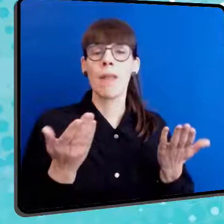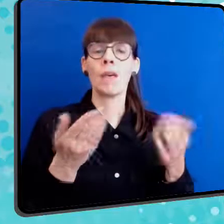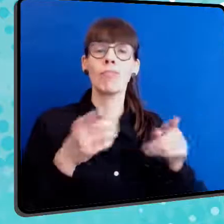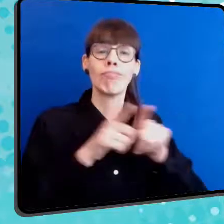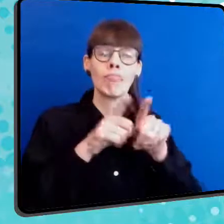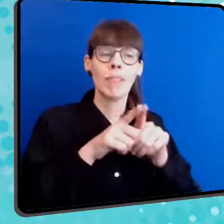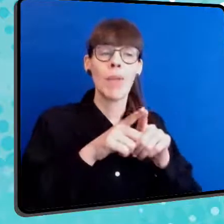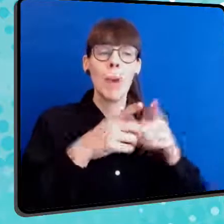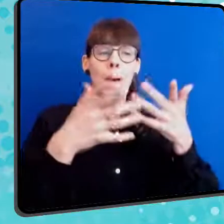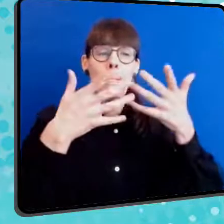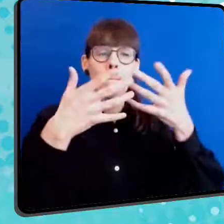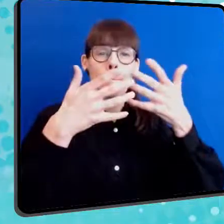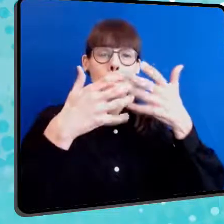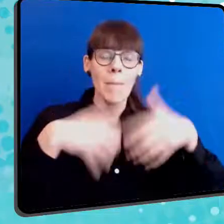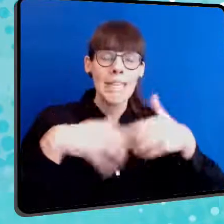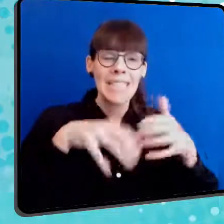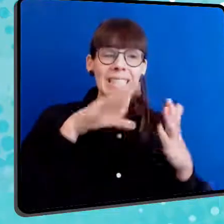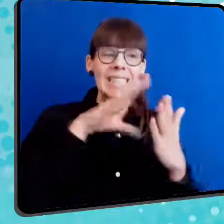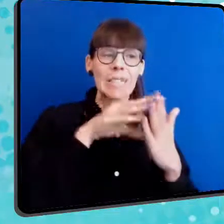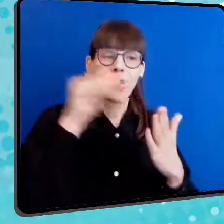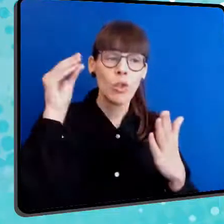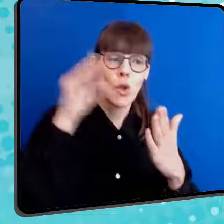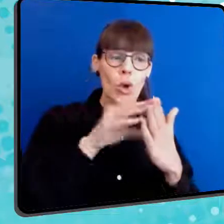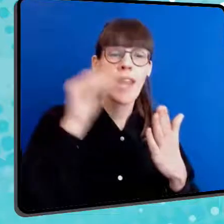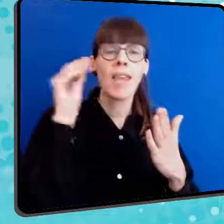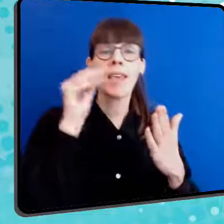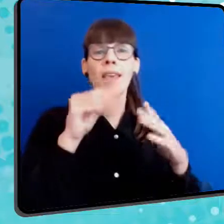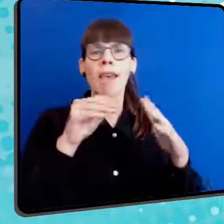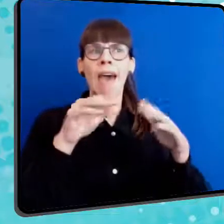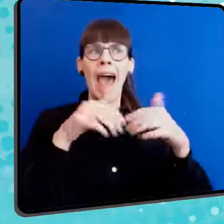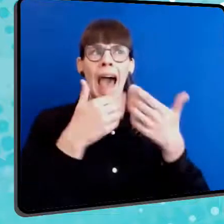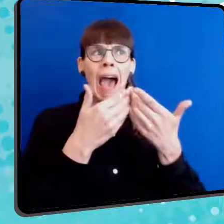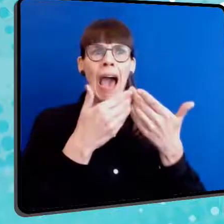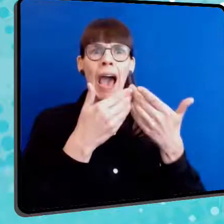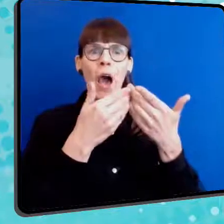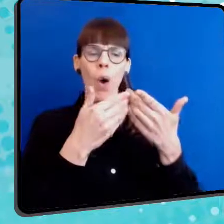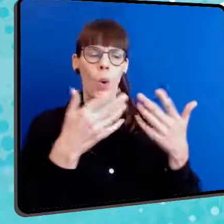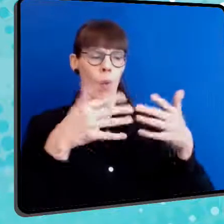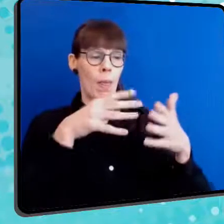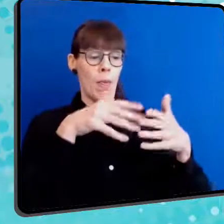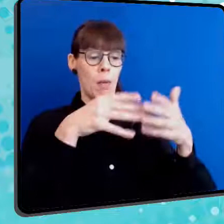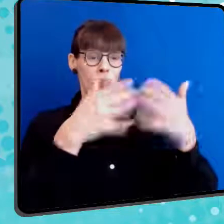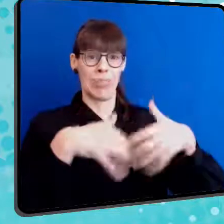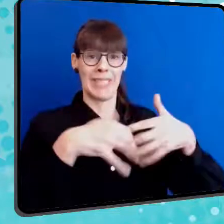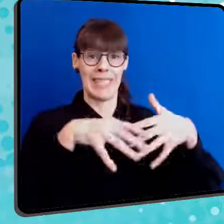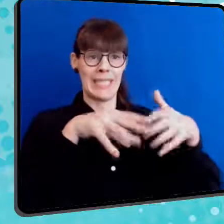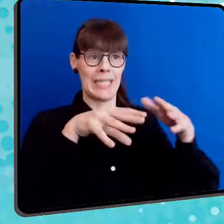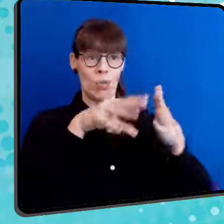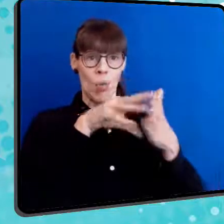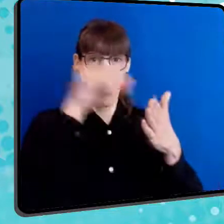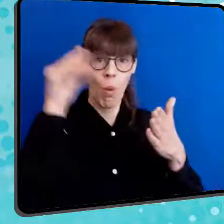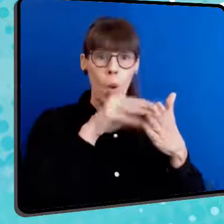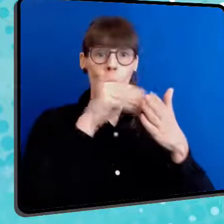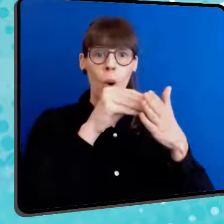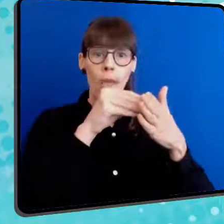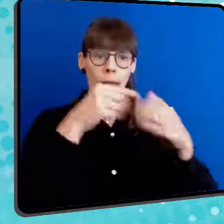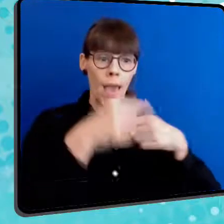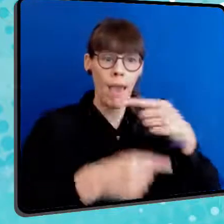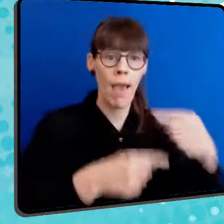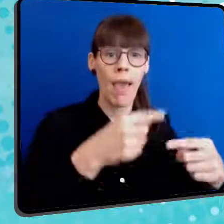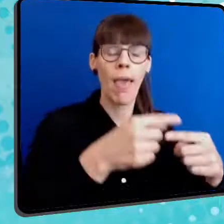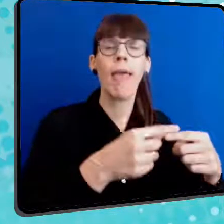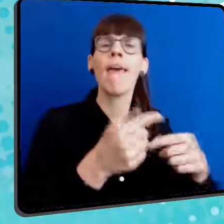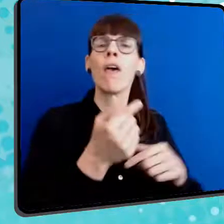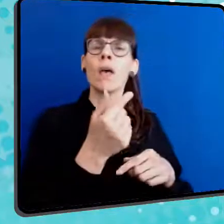data ops and DevOps to machine learning. And, 3-4 years ago, we were really trying to define patterns around how that would